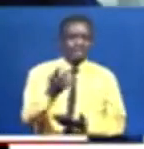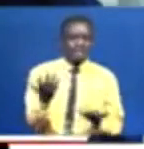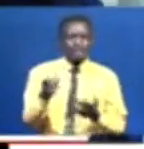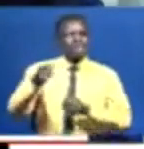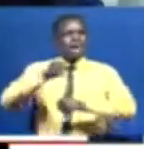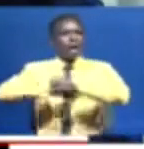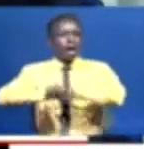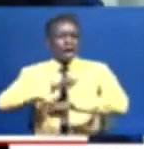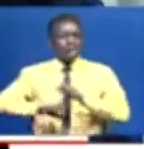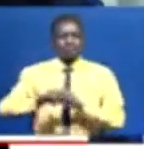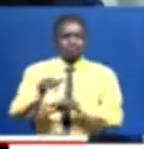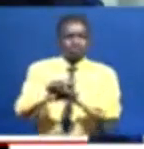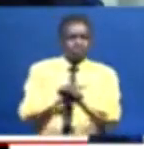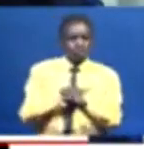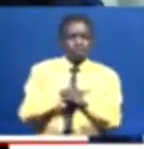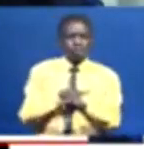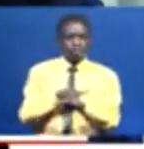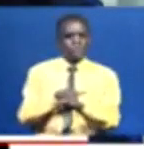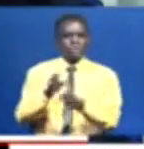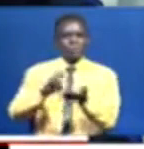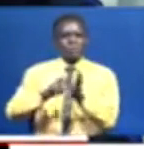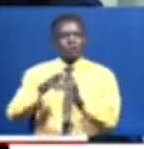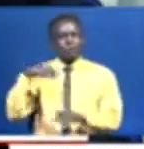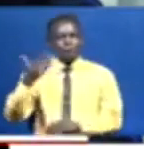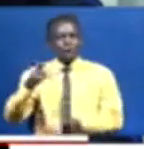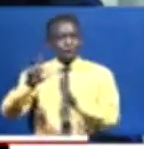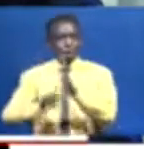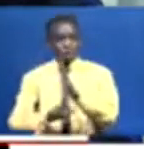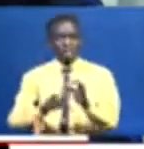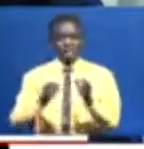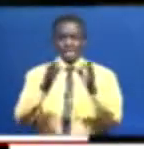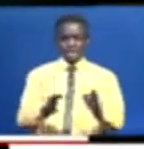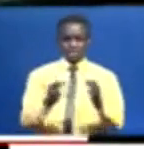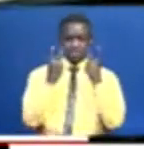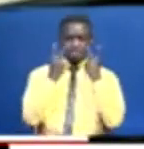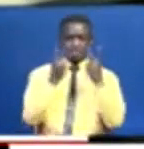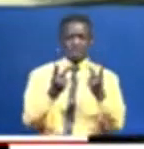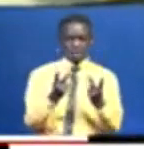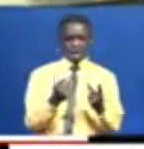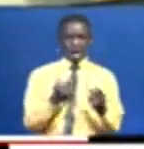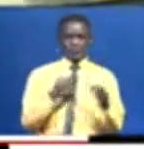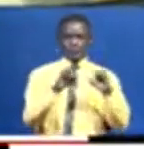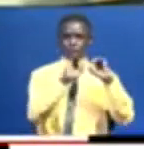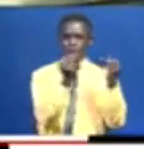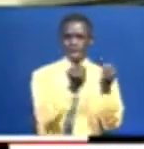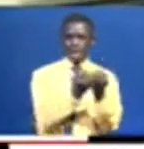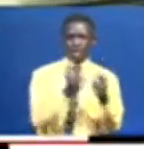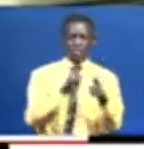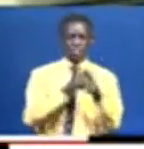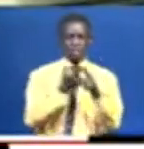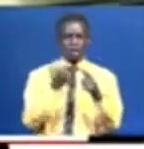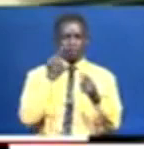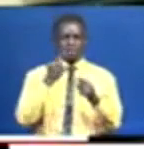low. So infiltrate an organization and perform reconnaissance over a long period of